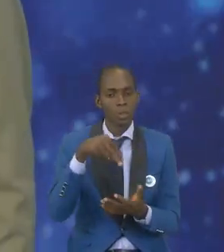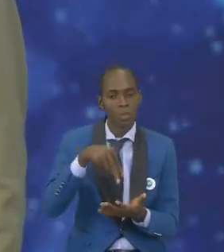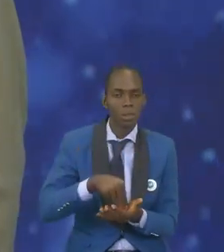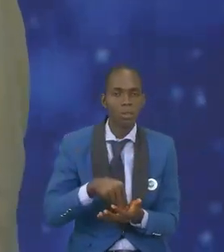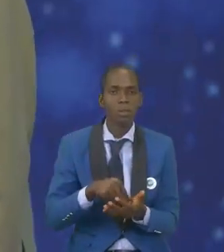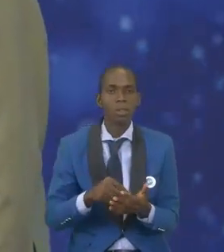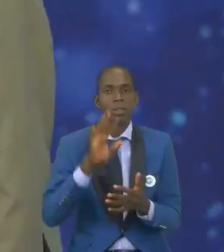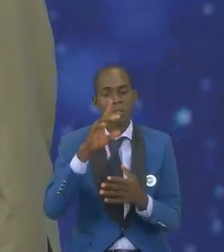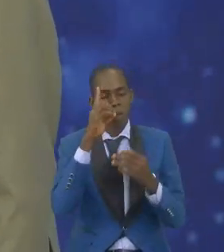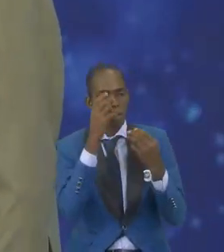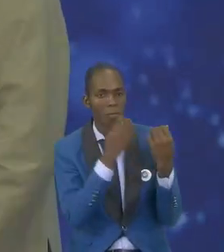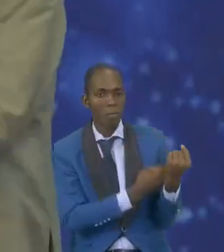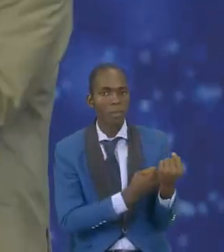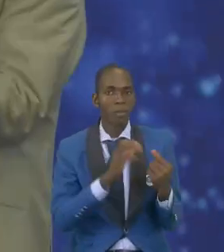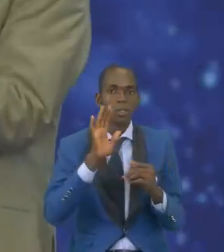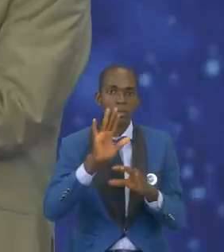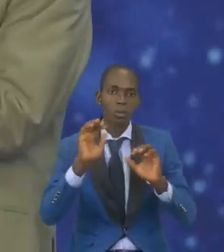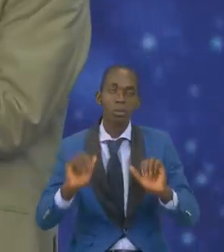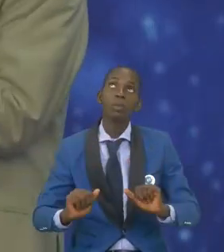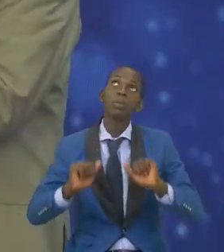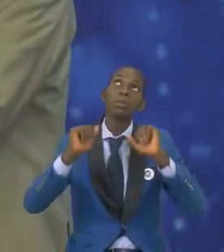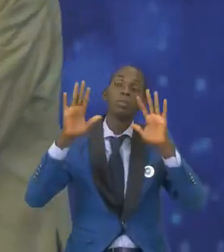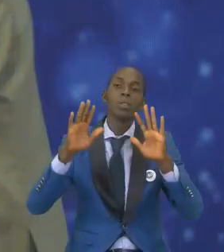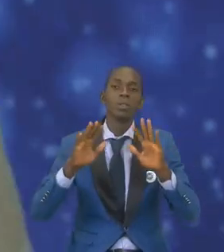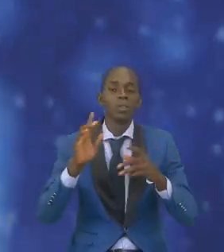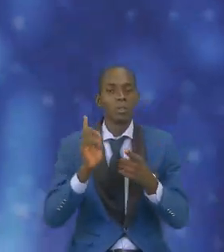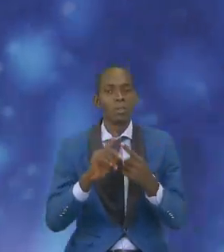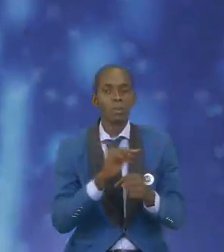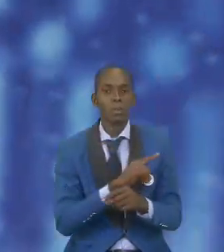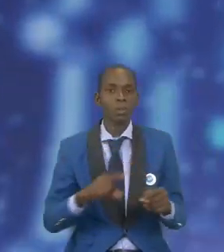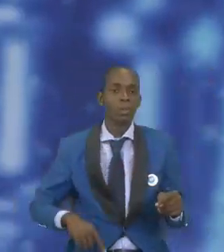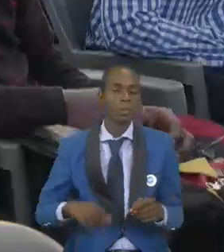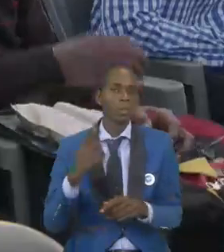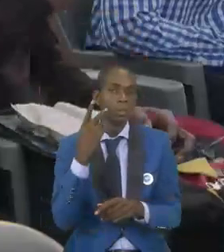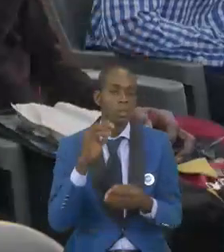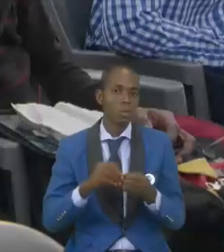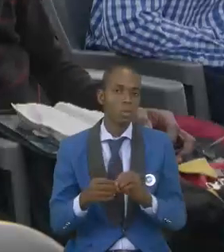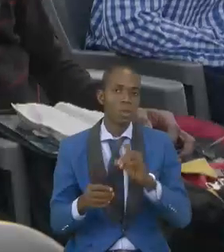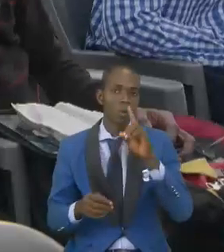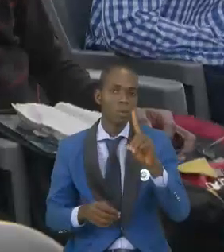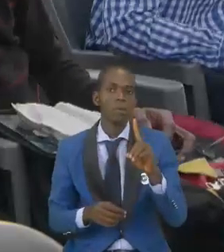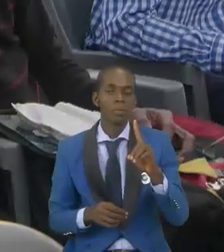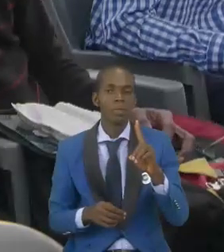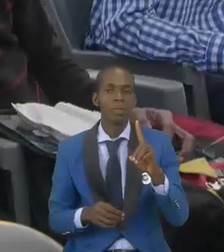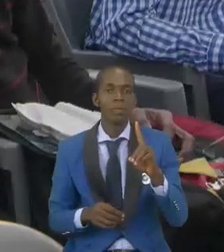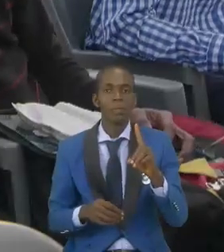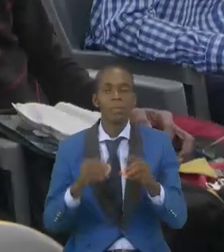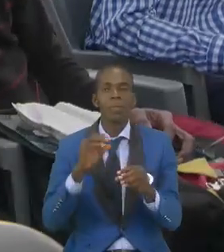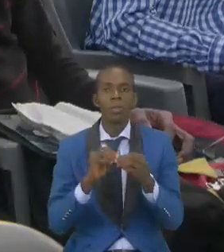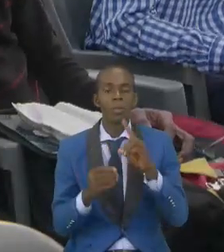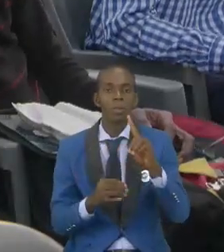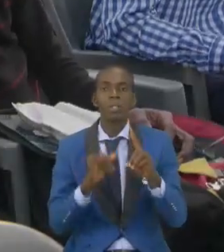faith, your commitment, your dedication to the look at number one. Number one is the